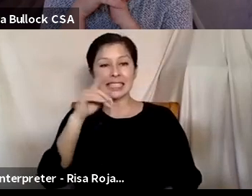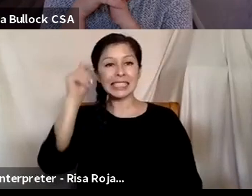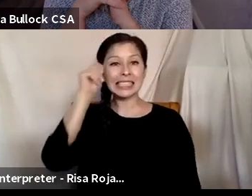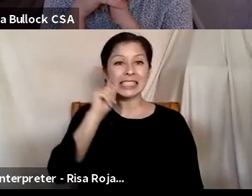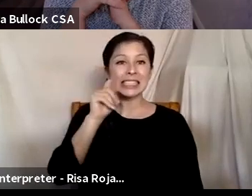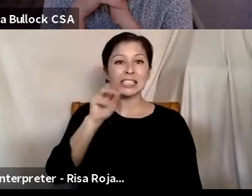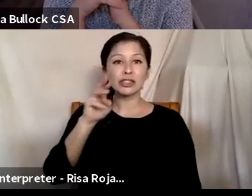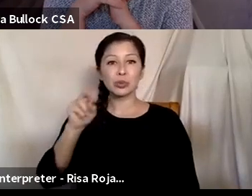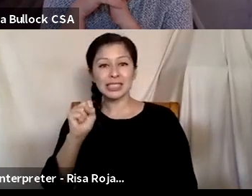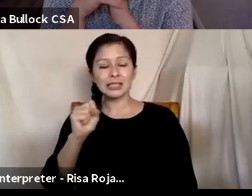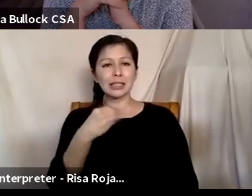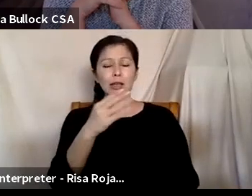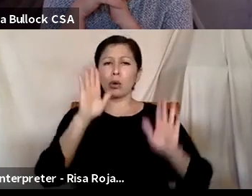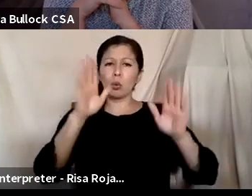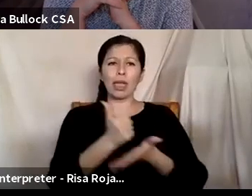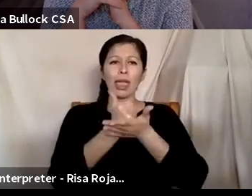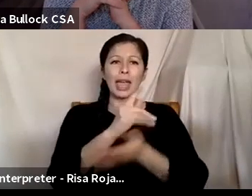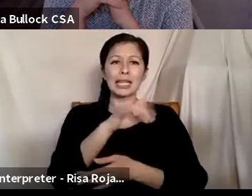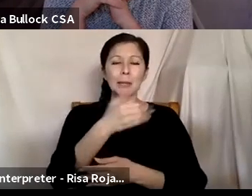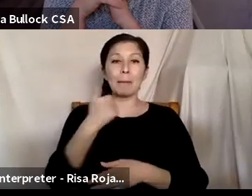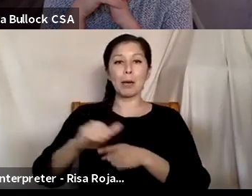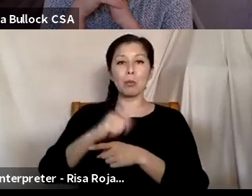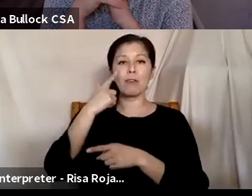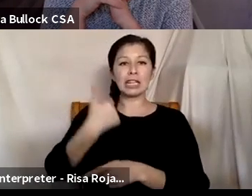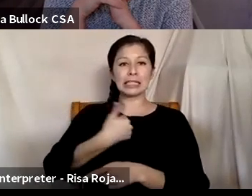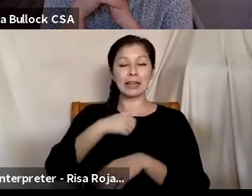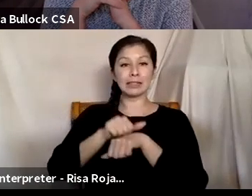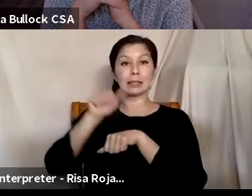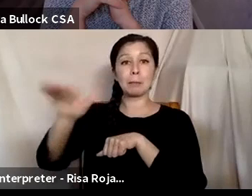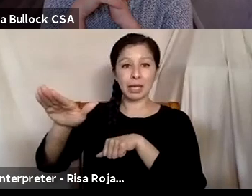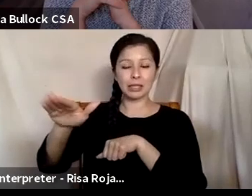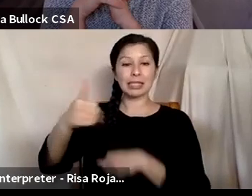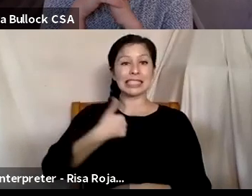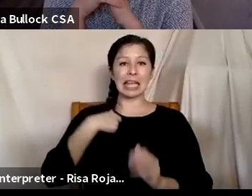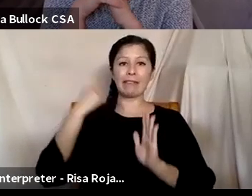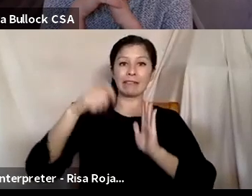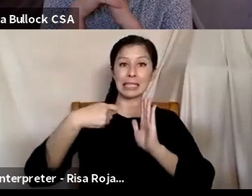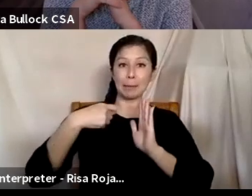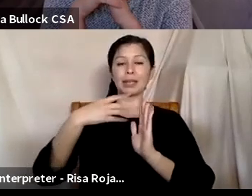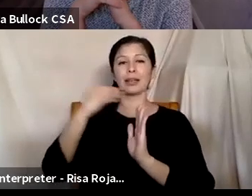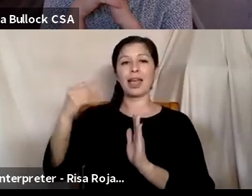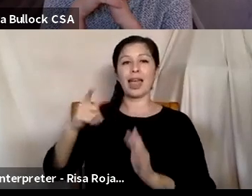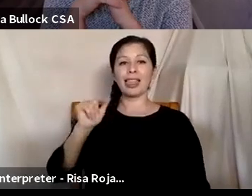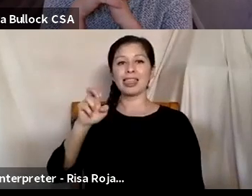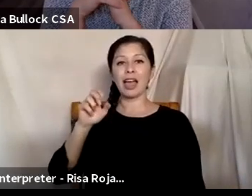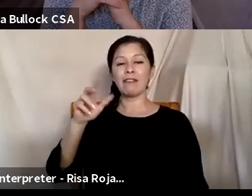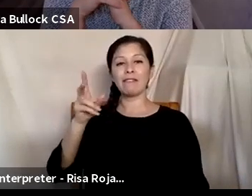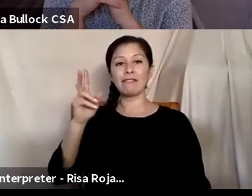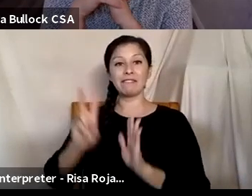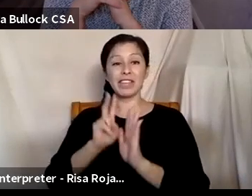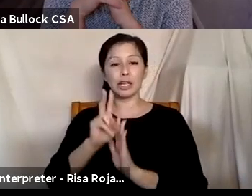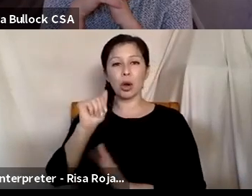helpful tips, best practices for self-submitting, self-taping and live video audition tapes to help break through